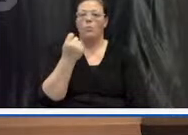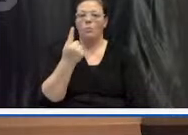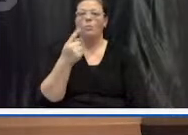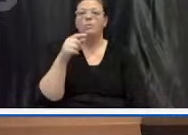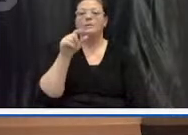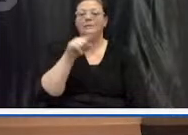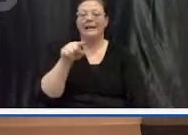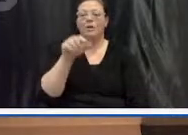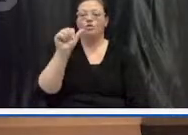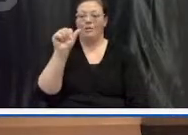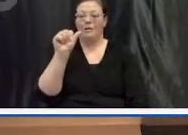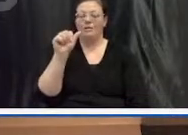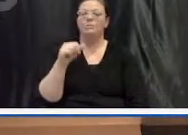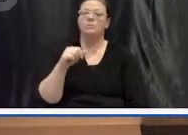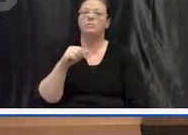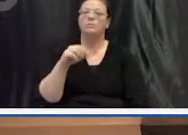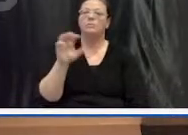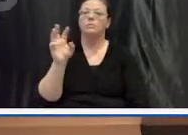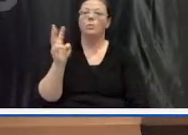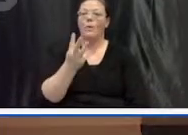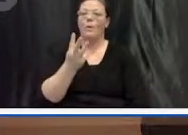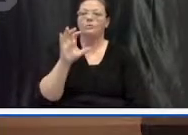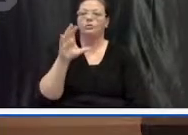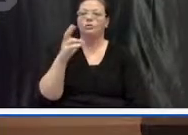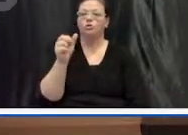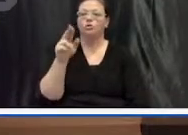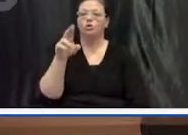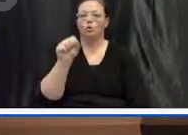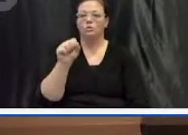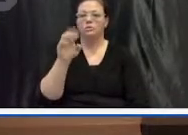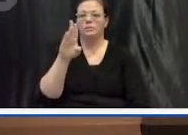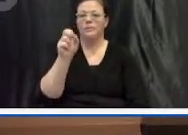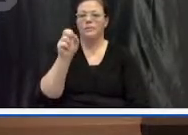1011-A, West Charles Bussey Avenue.